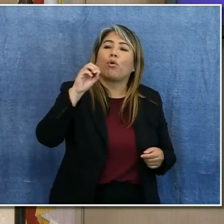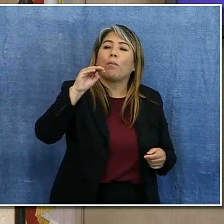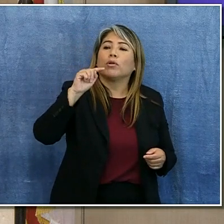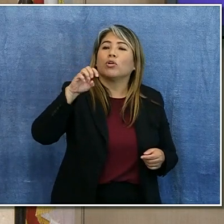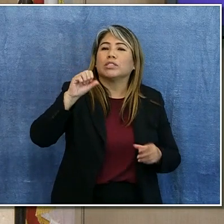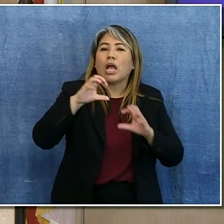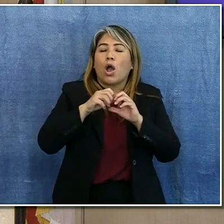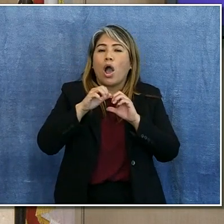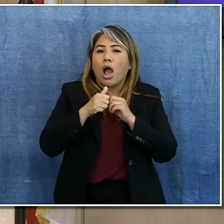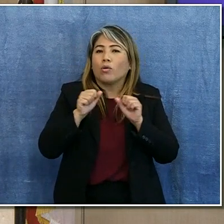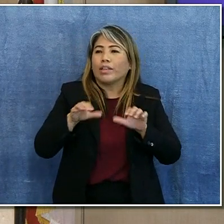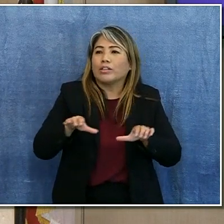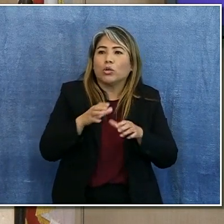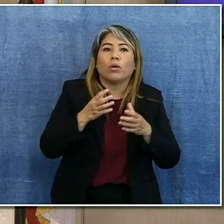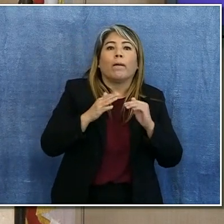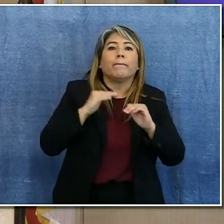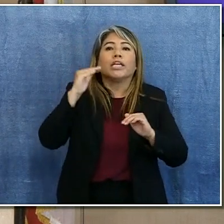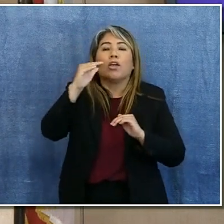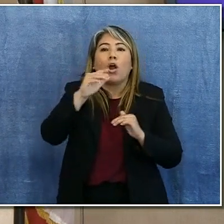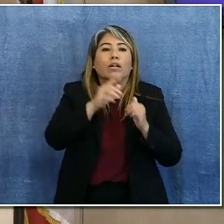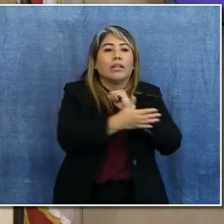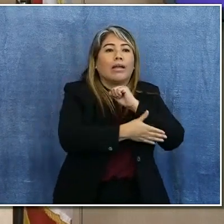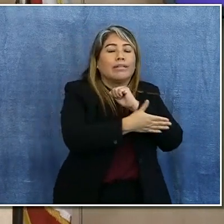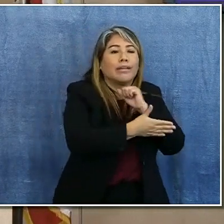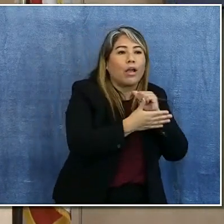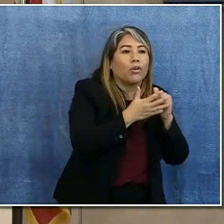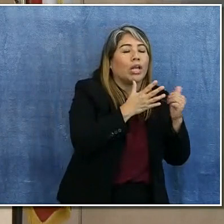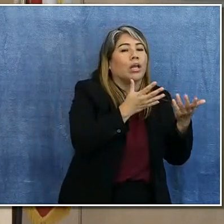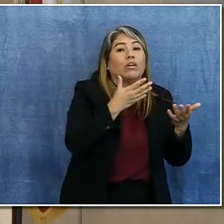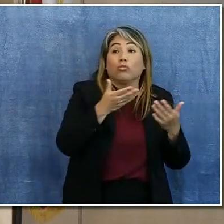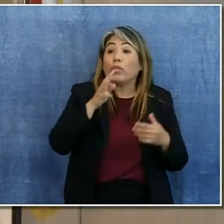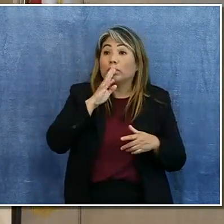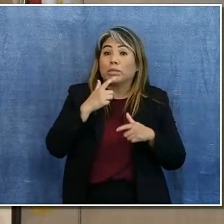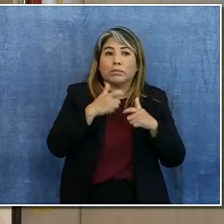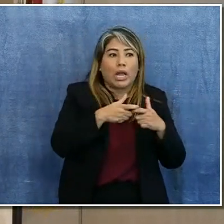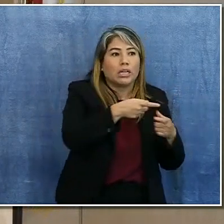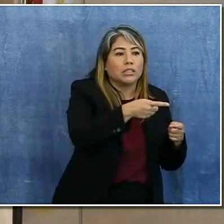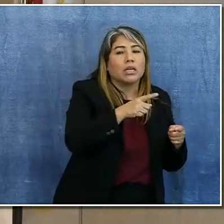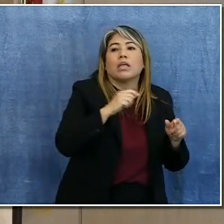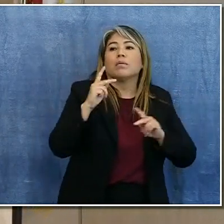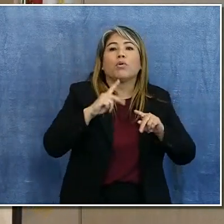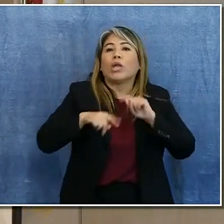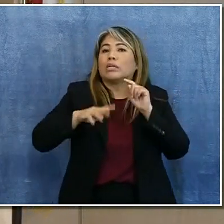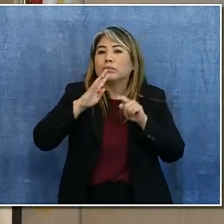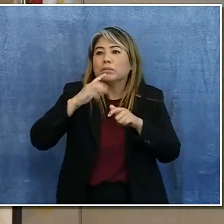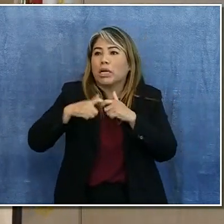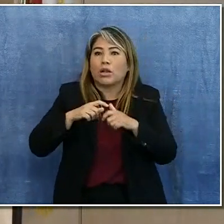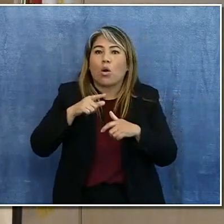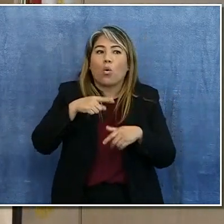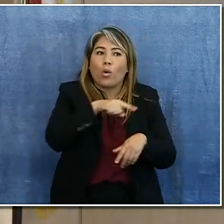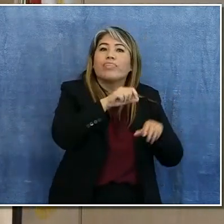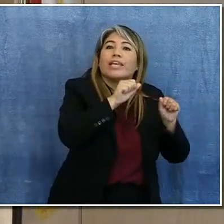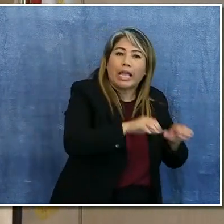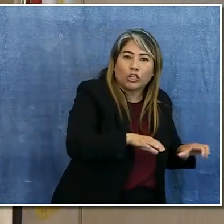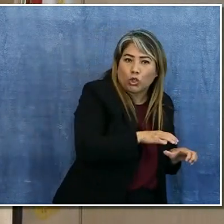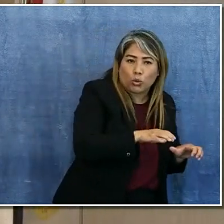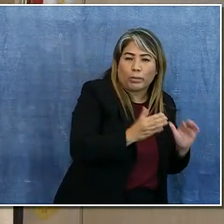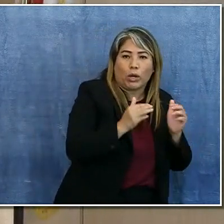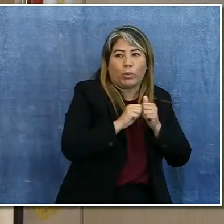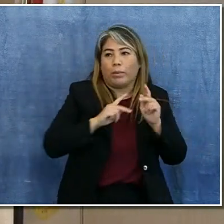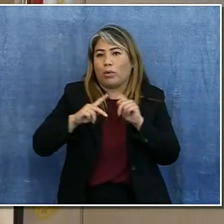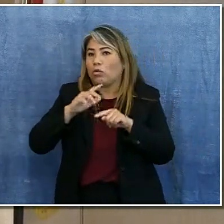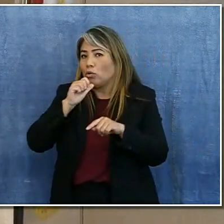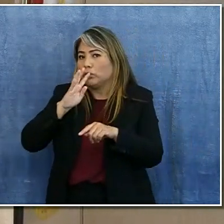beyond what traditional county tracers, even those who speak Spanish, cannot do? Yeah, I think the main